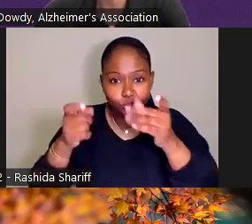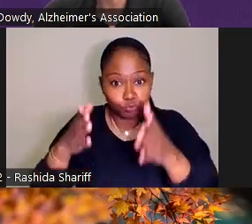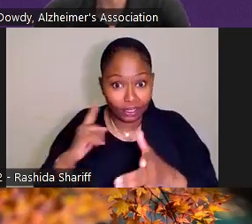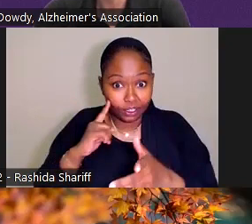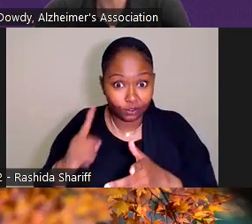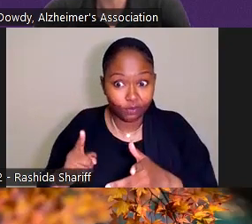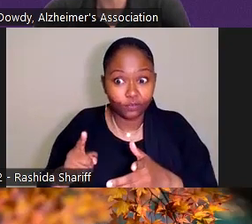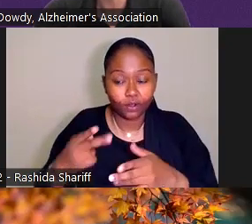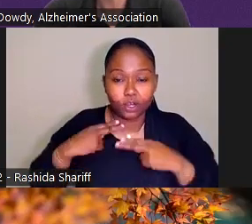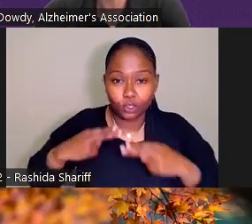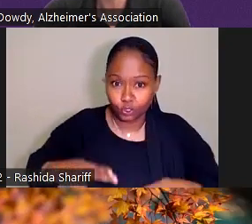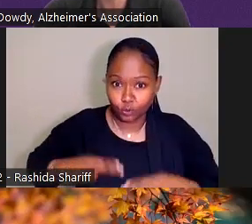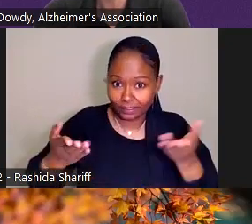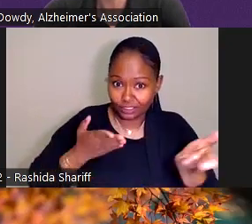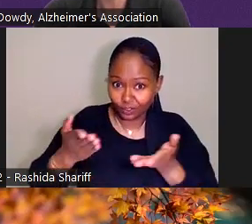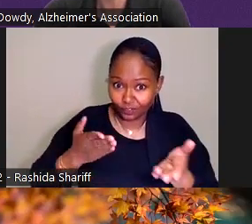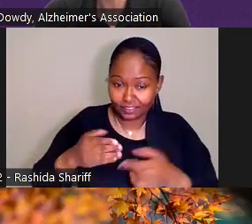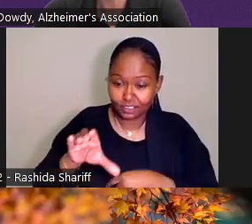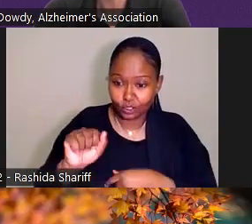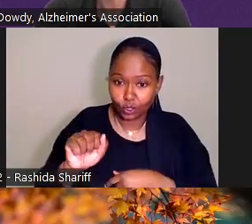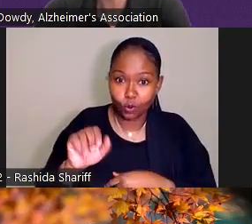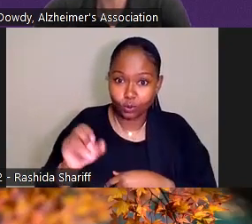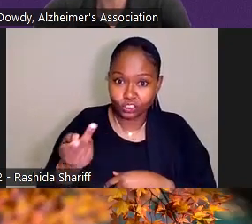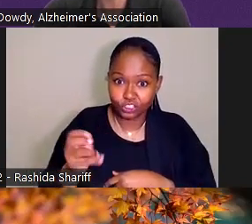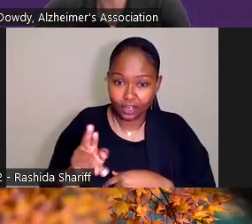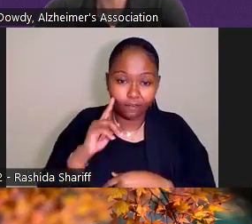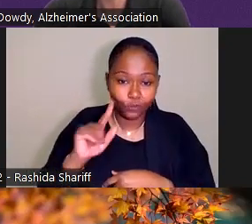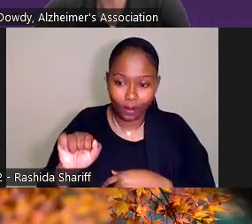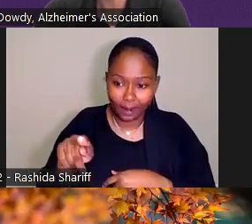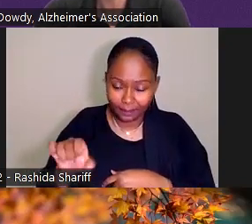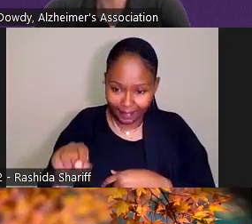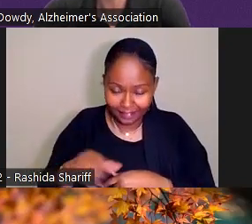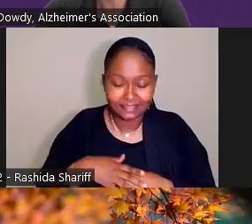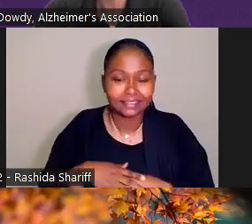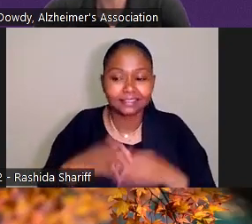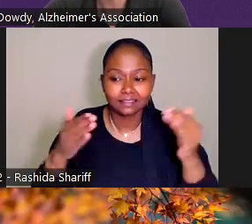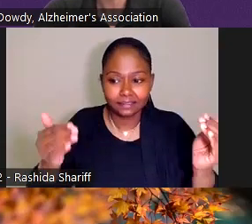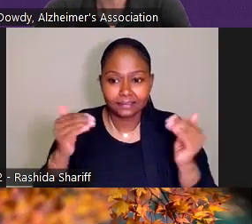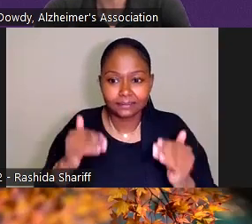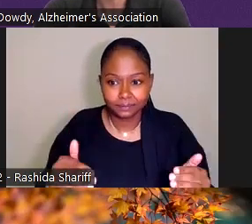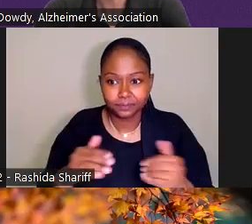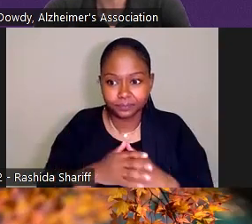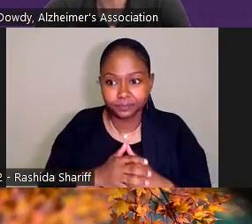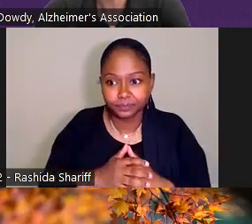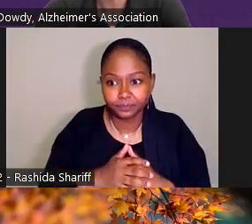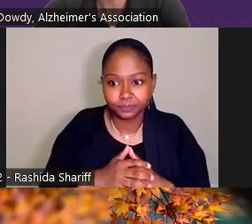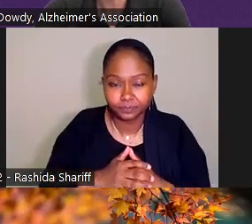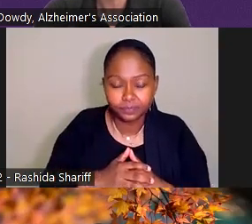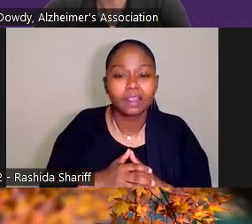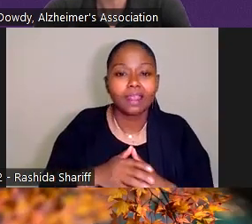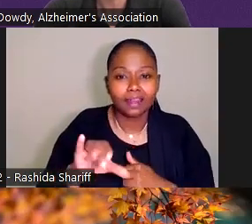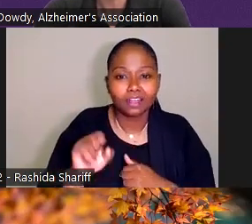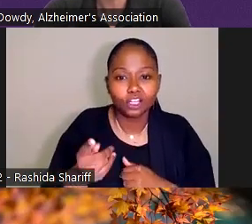Services Agency, who is the Co-Chair for APS. And Bertha Hayden, Directing Attorney from Betsadec, who is a Conservatorship Chair.